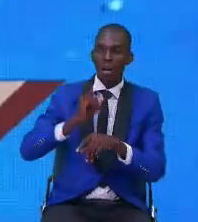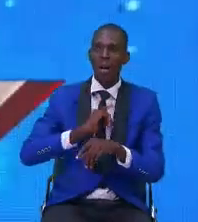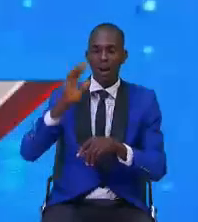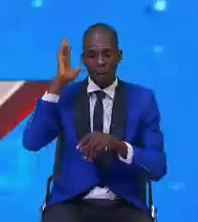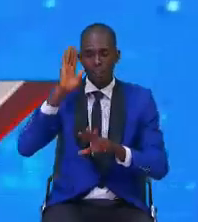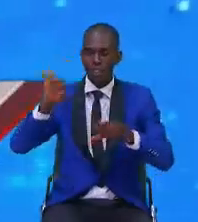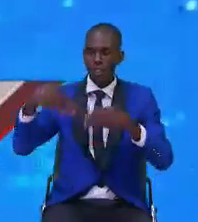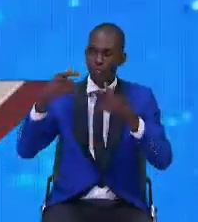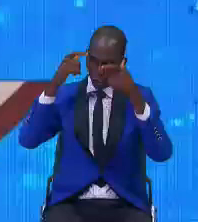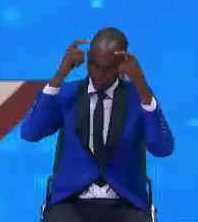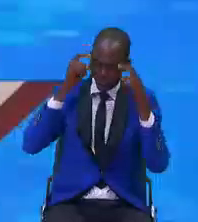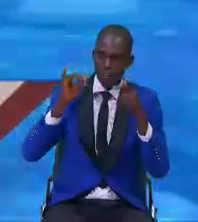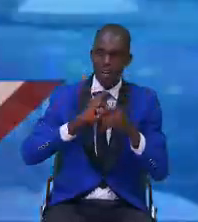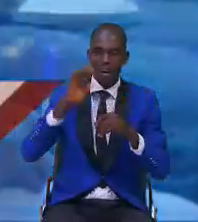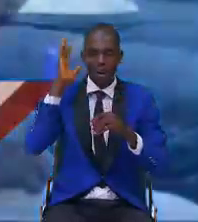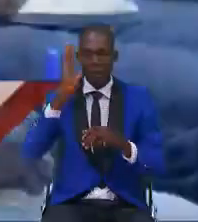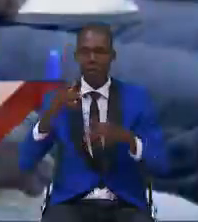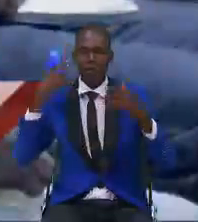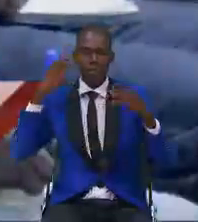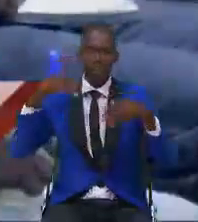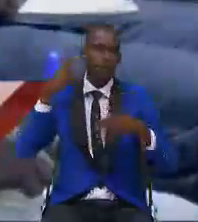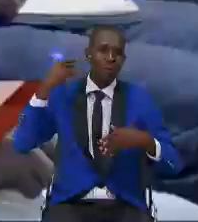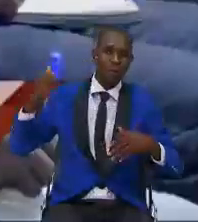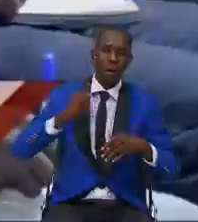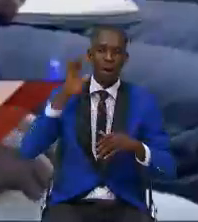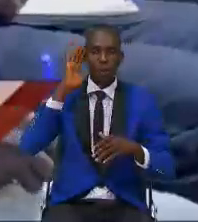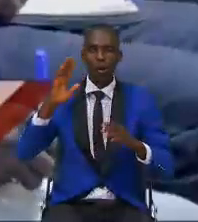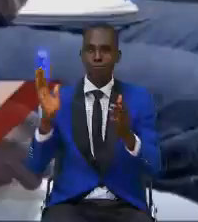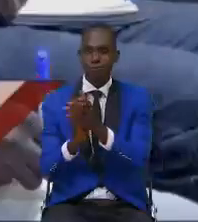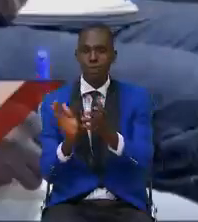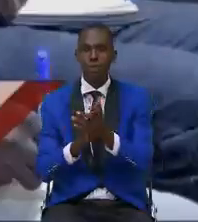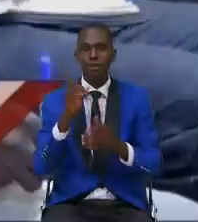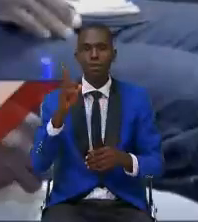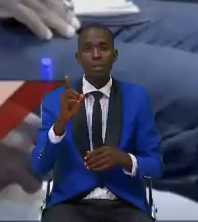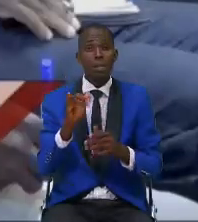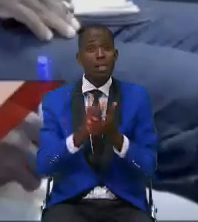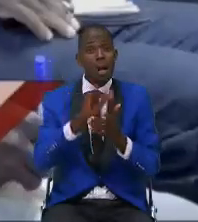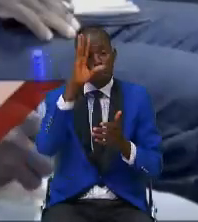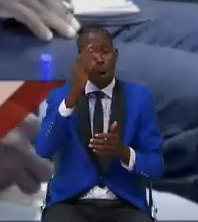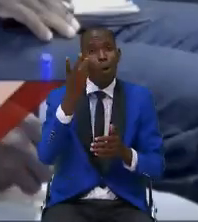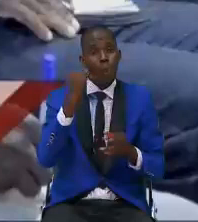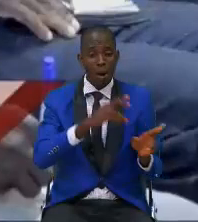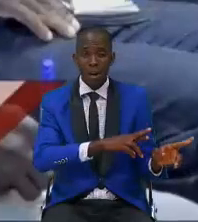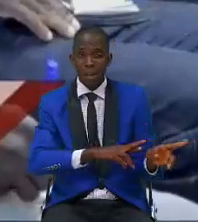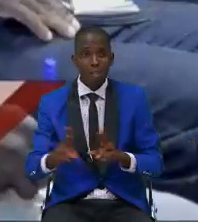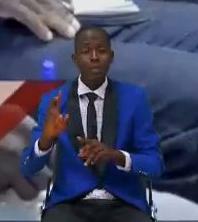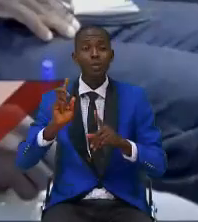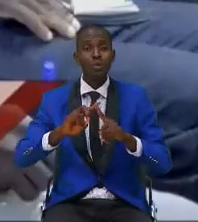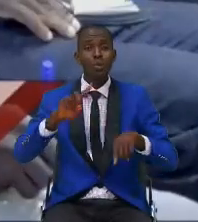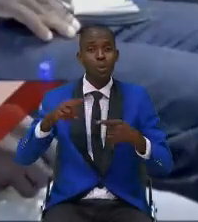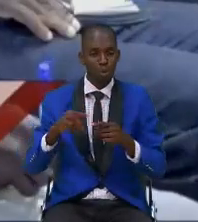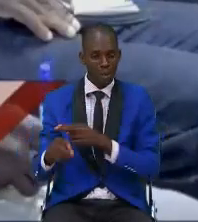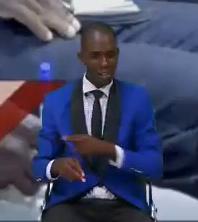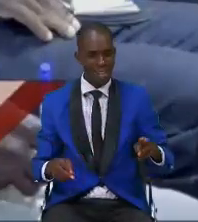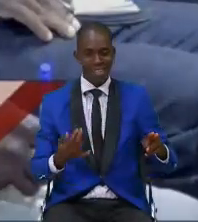will make you this. The man was going to die. He was going to go to hell the following minute. And I was still bragging, I will